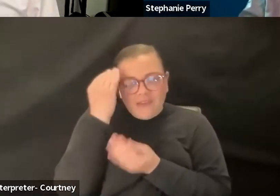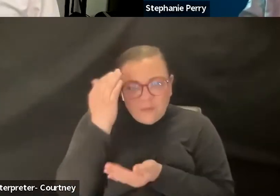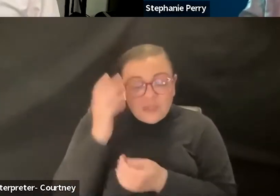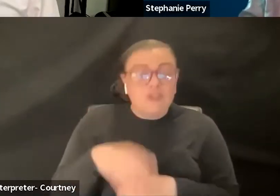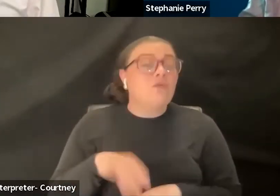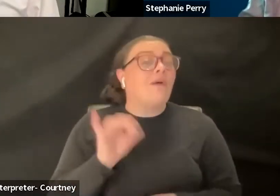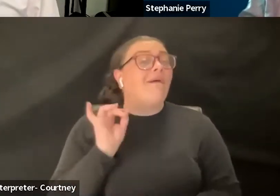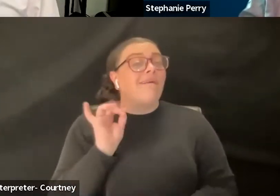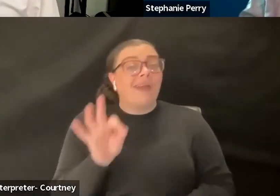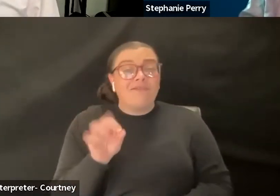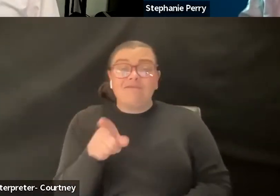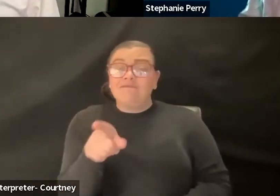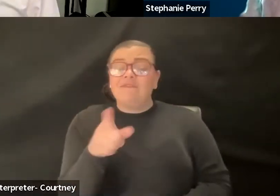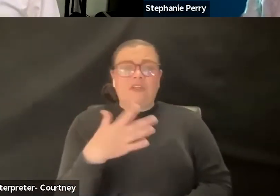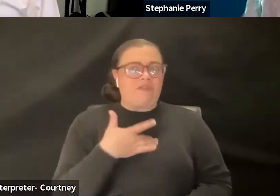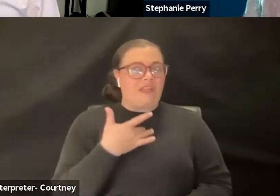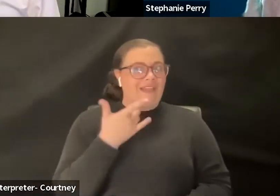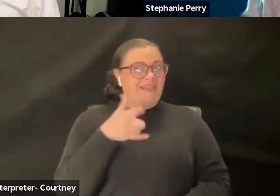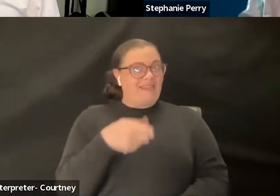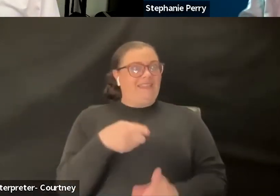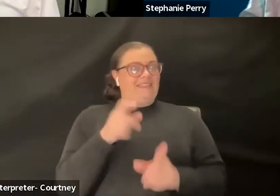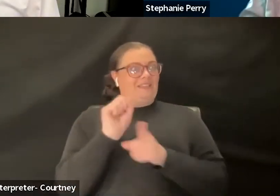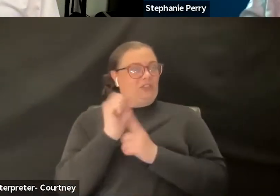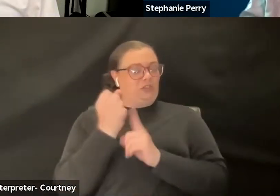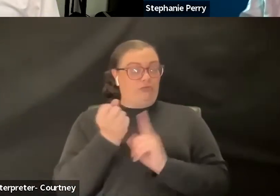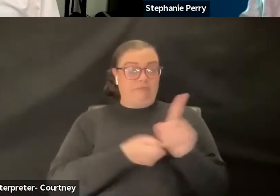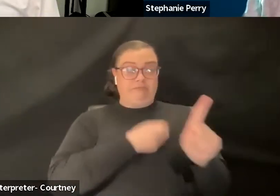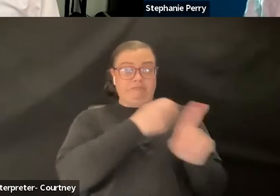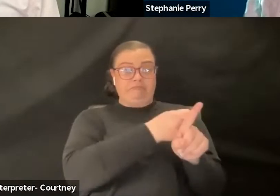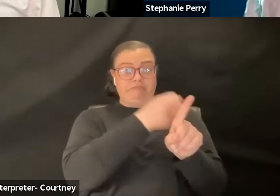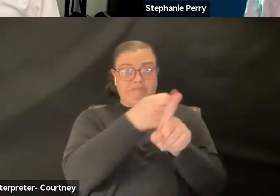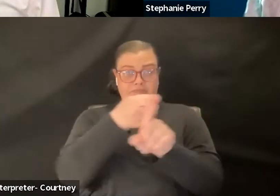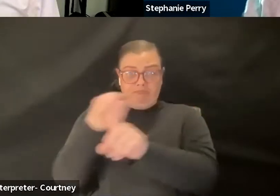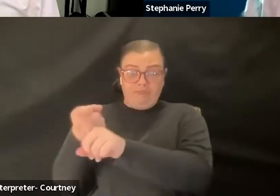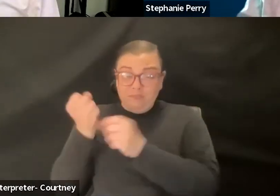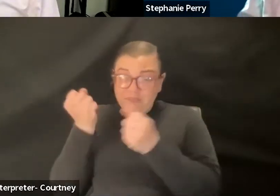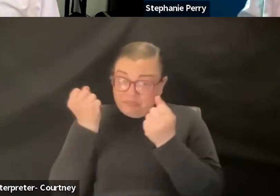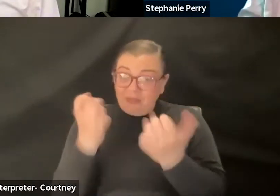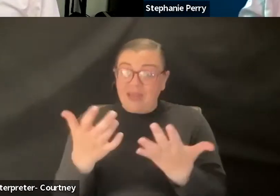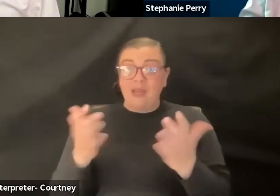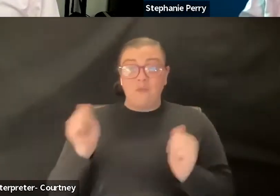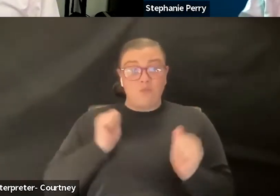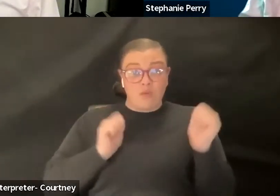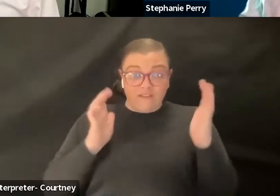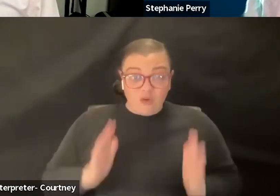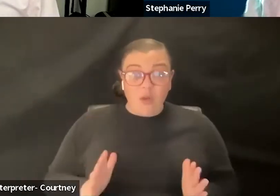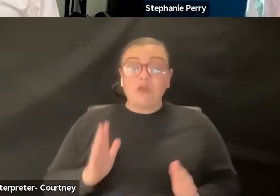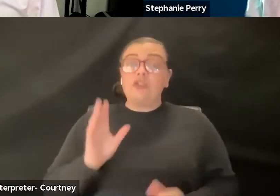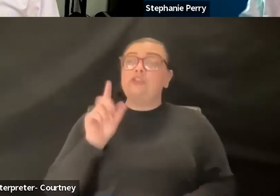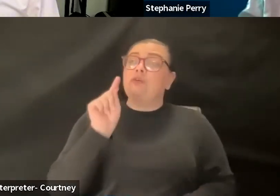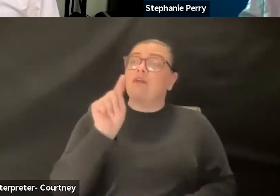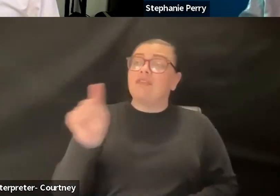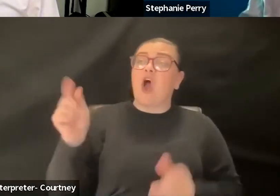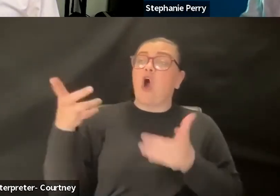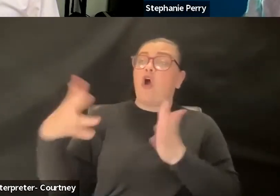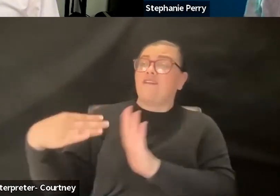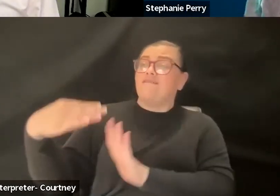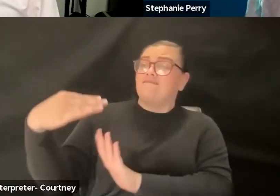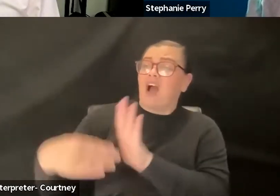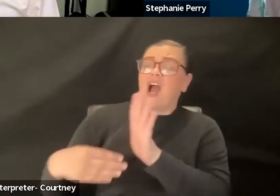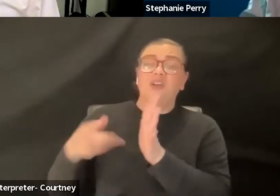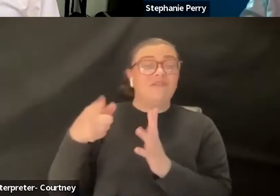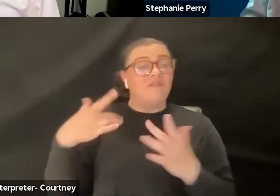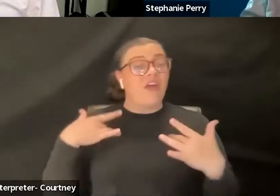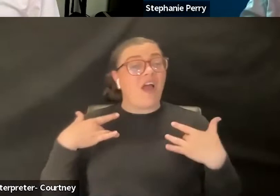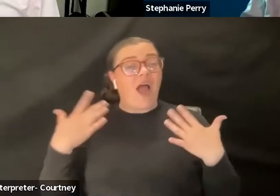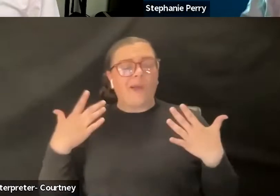nature that has affected many performers that you were working on set, it's absolutely always beneficial and